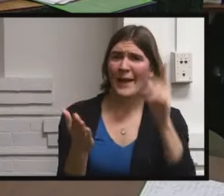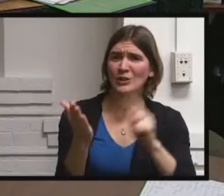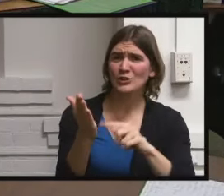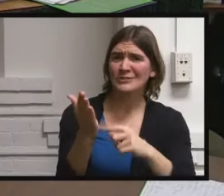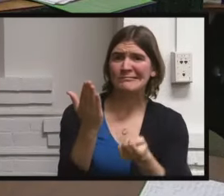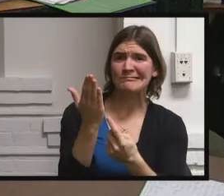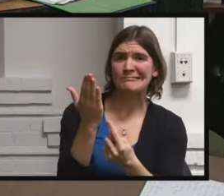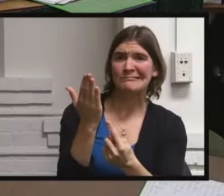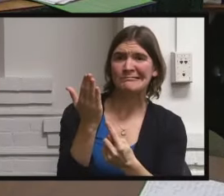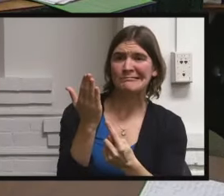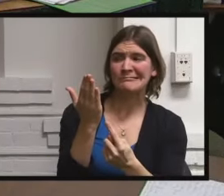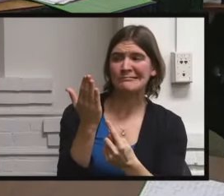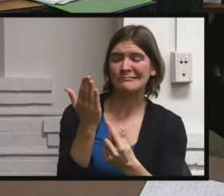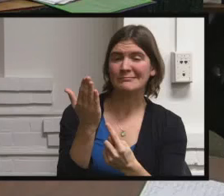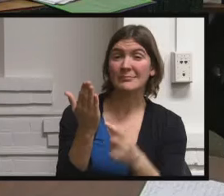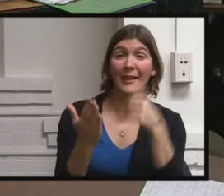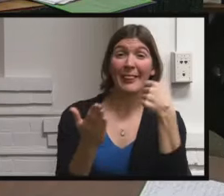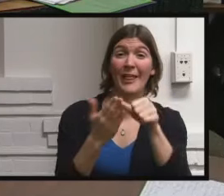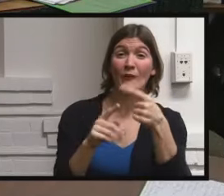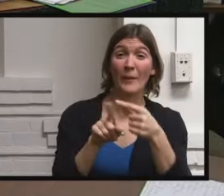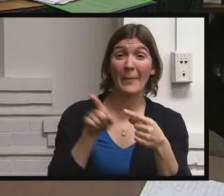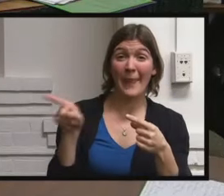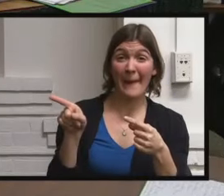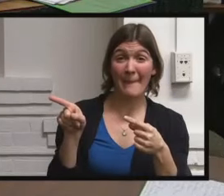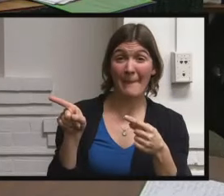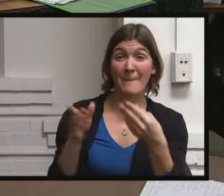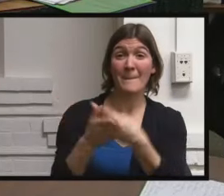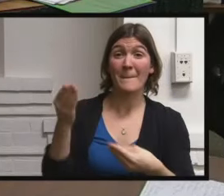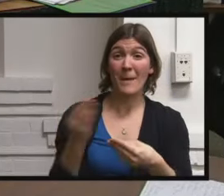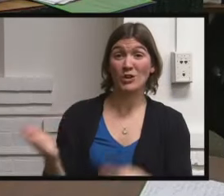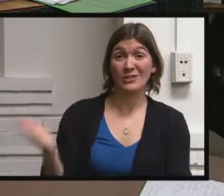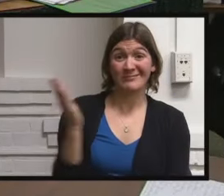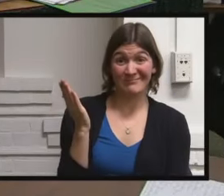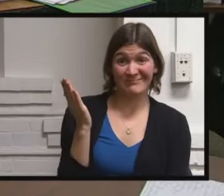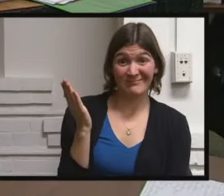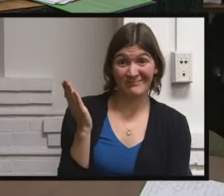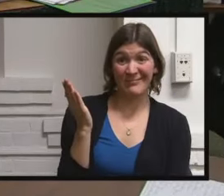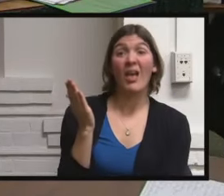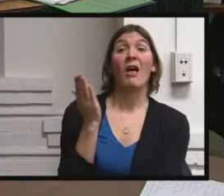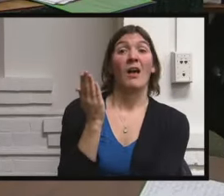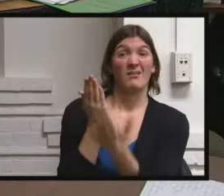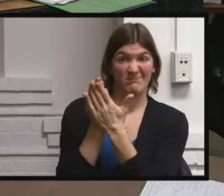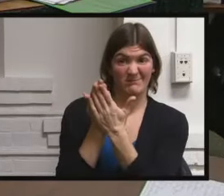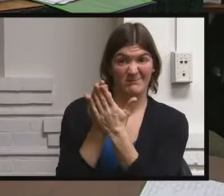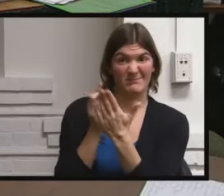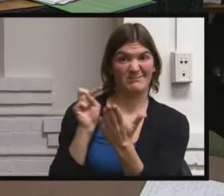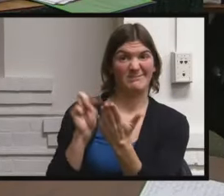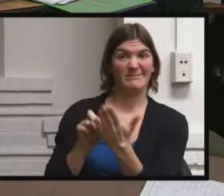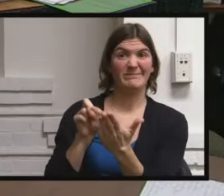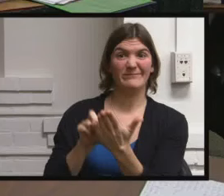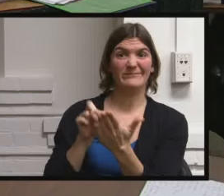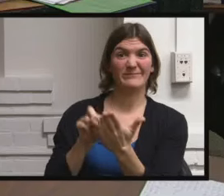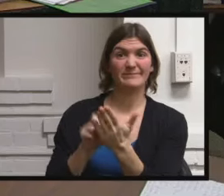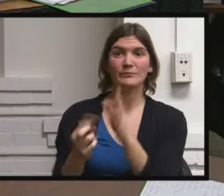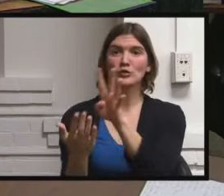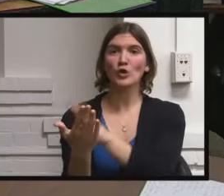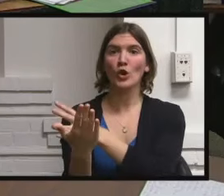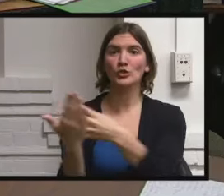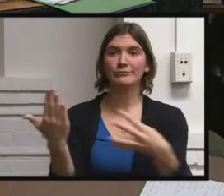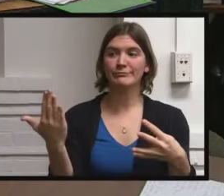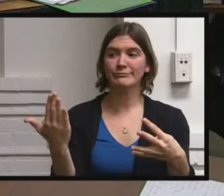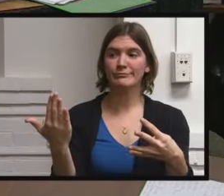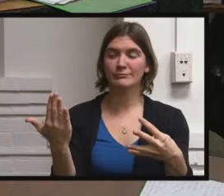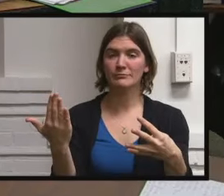the letter from the Solid Waste District and the proposed budget from the district, there's a chart there